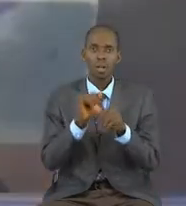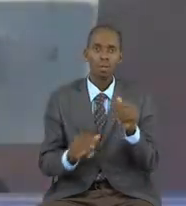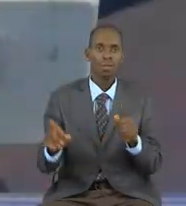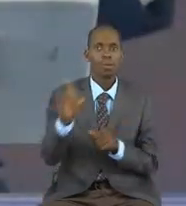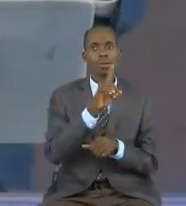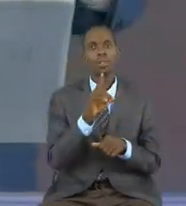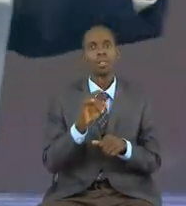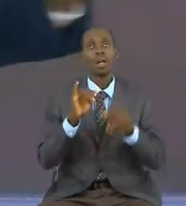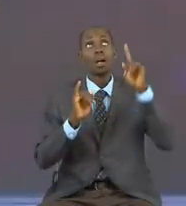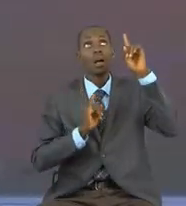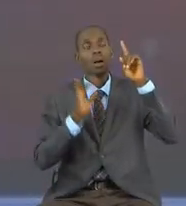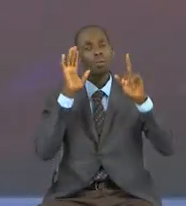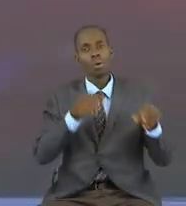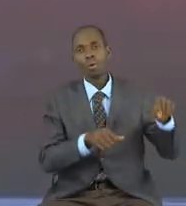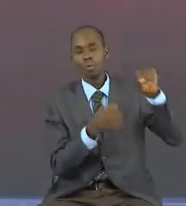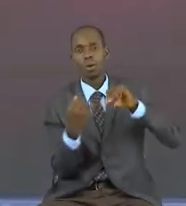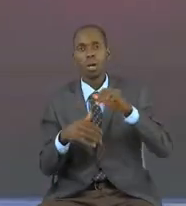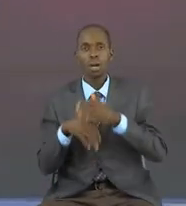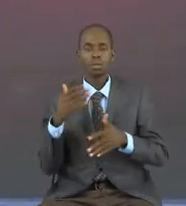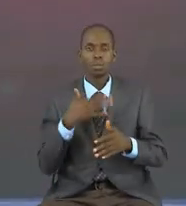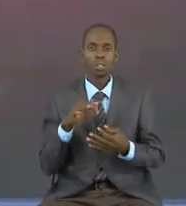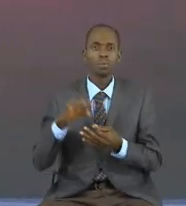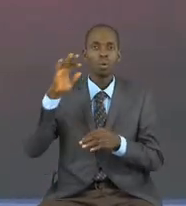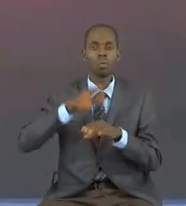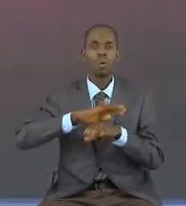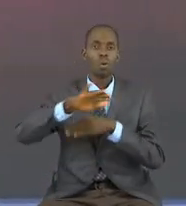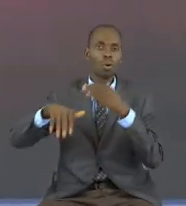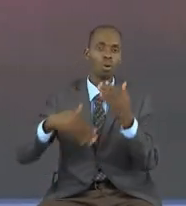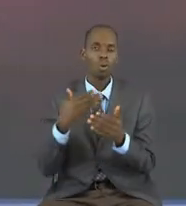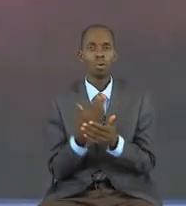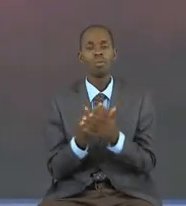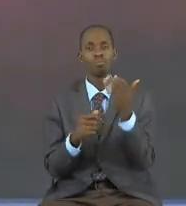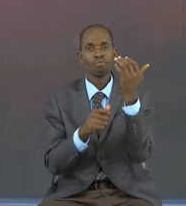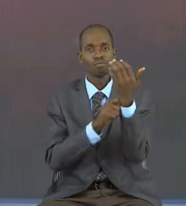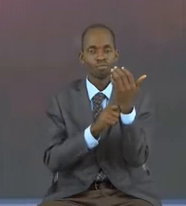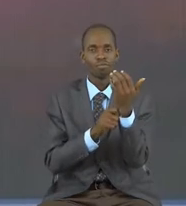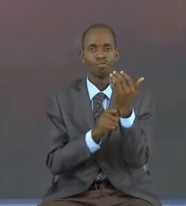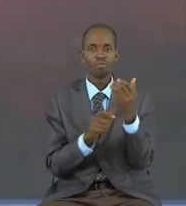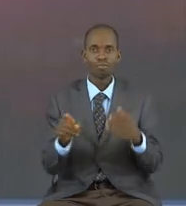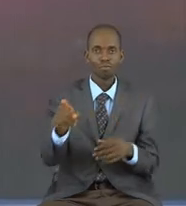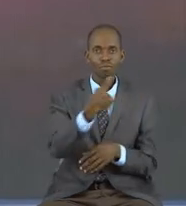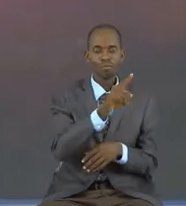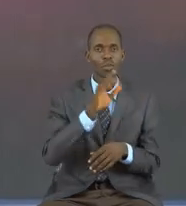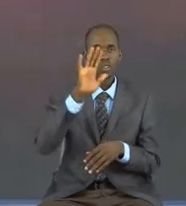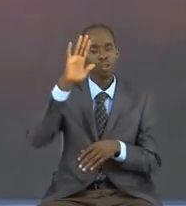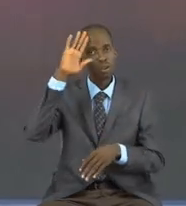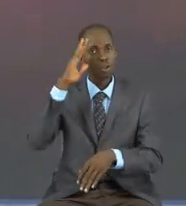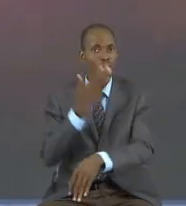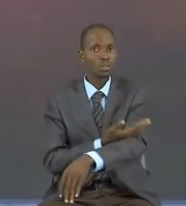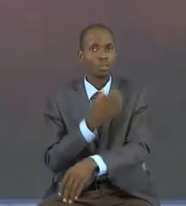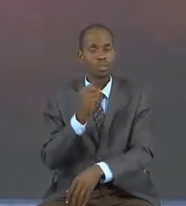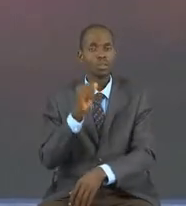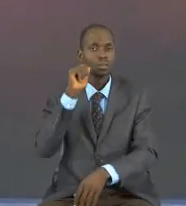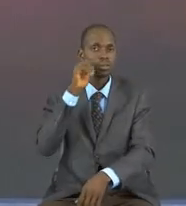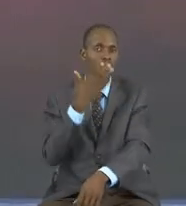Spirit upon all flesh, and your sons and your daughters shall